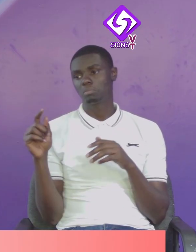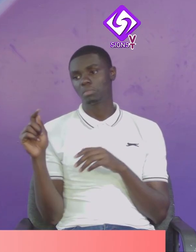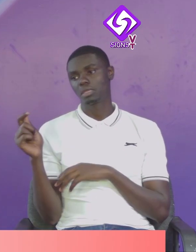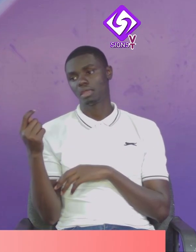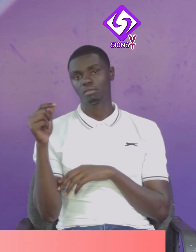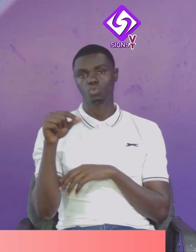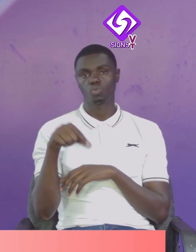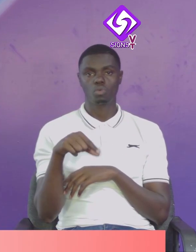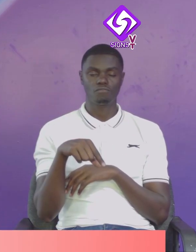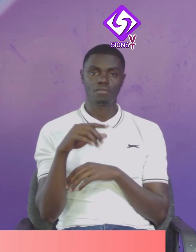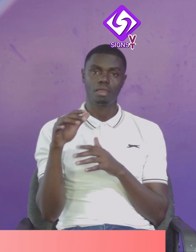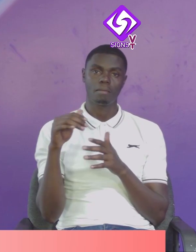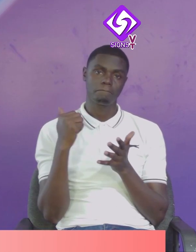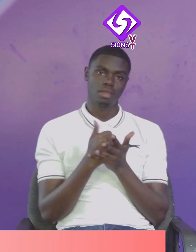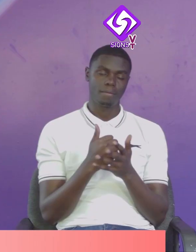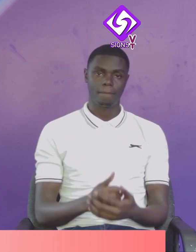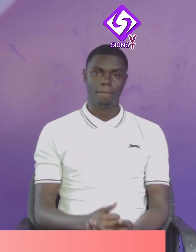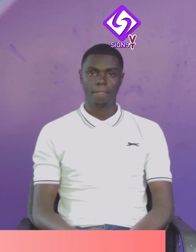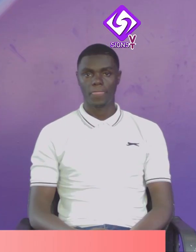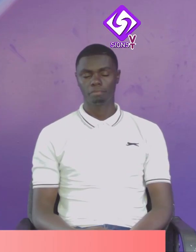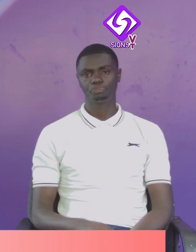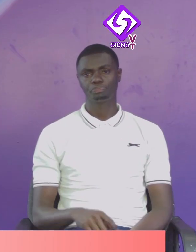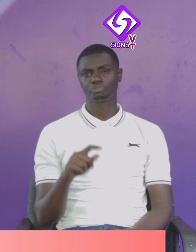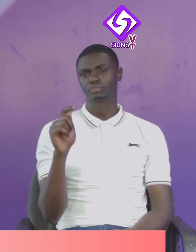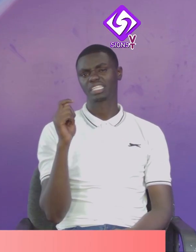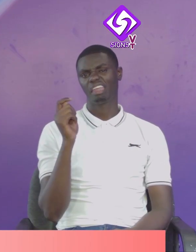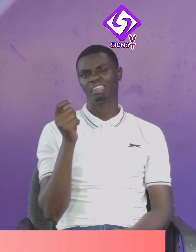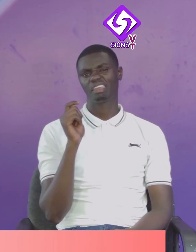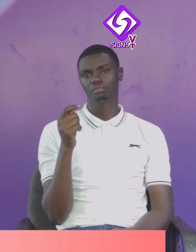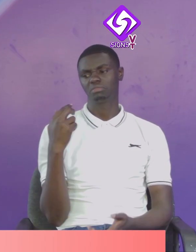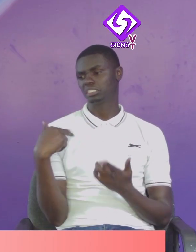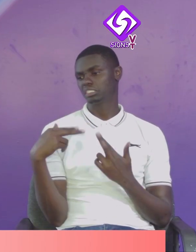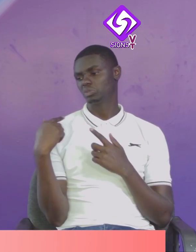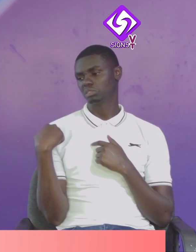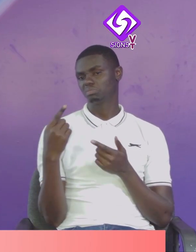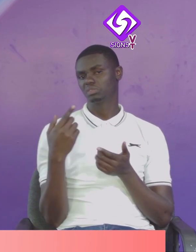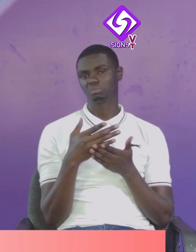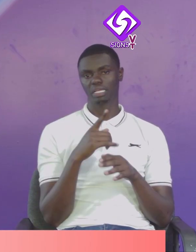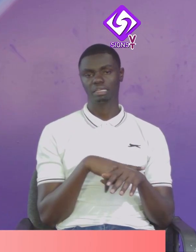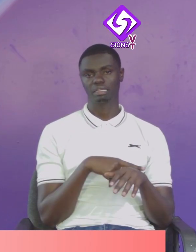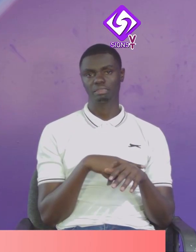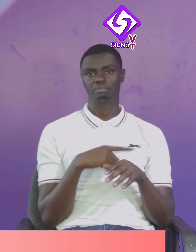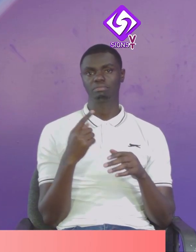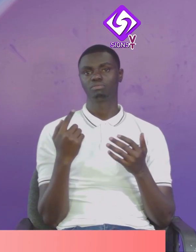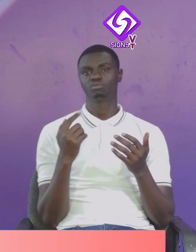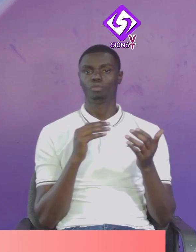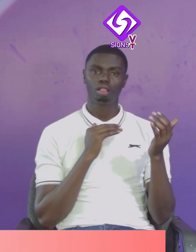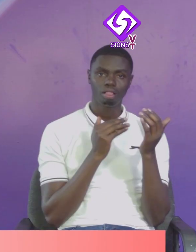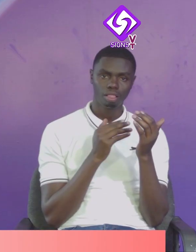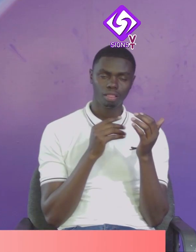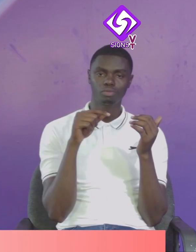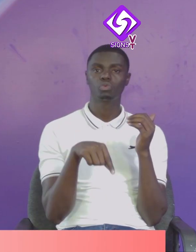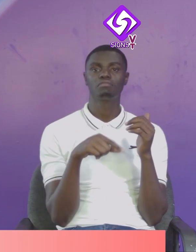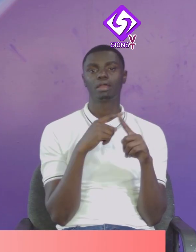that is going to qualify. Although Kenya in our history, sometimes we have been coming near to